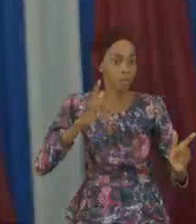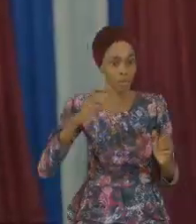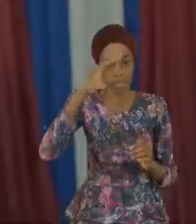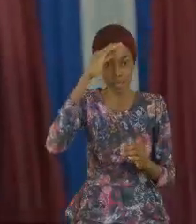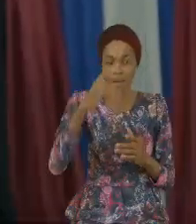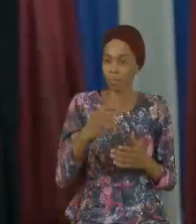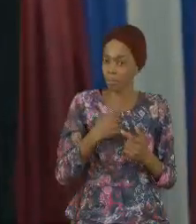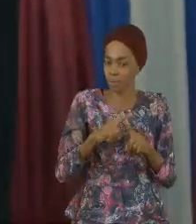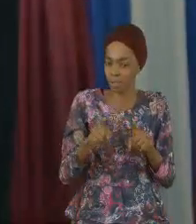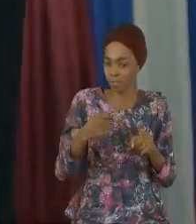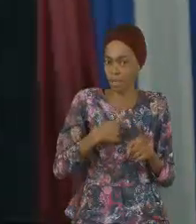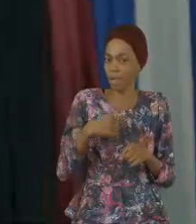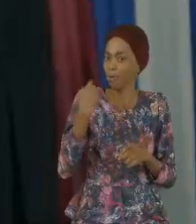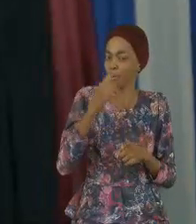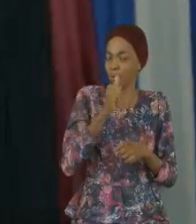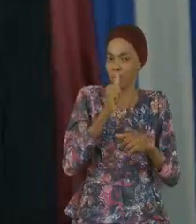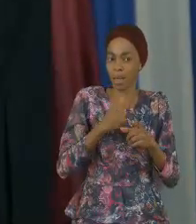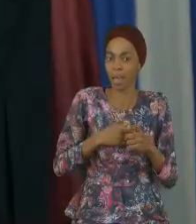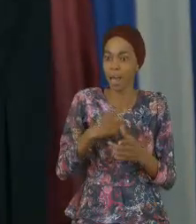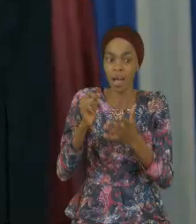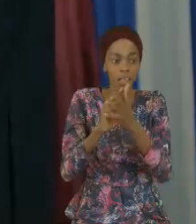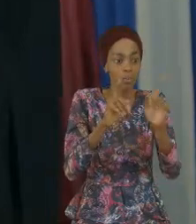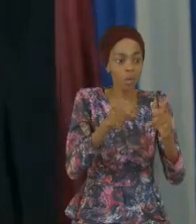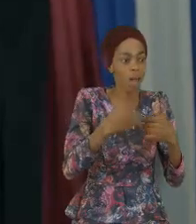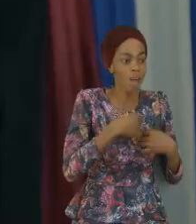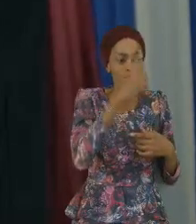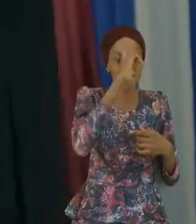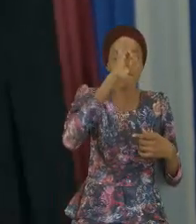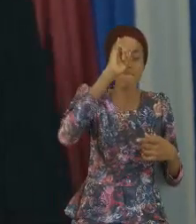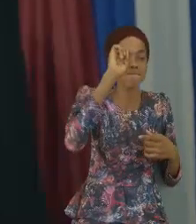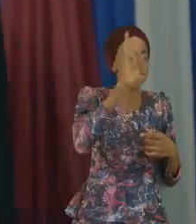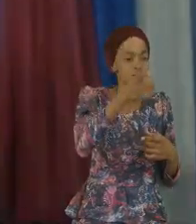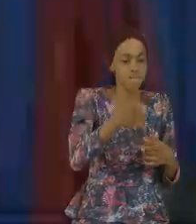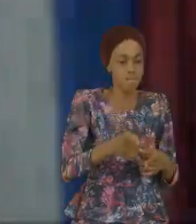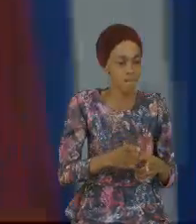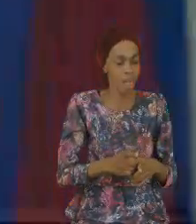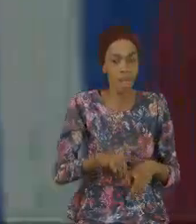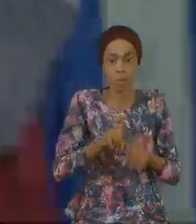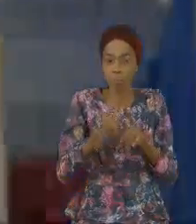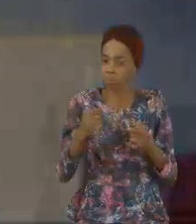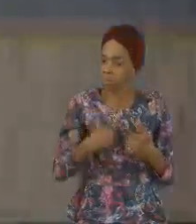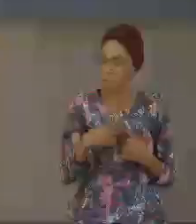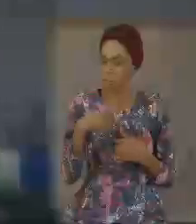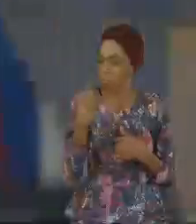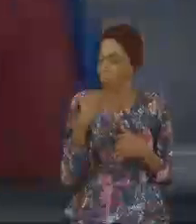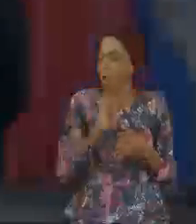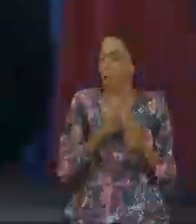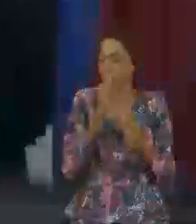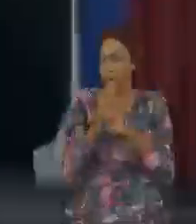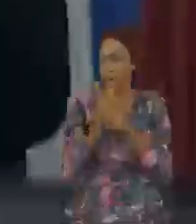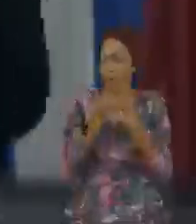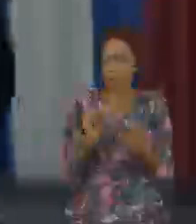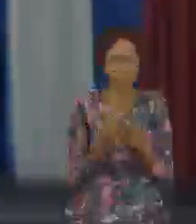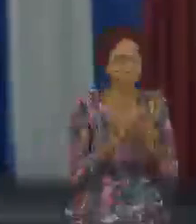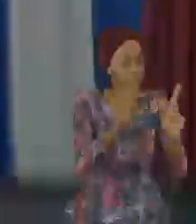one, he has a great intelligence quotient, who am I? That one can run fast, but